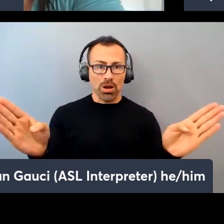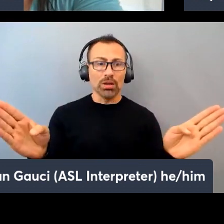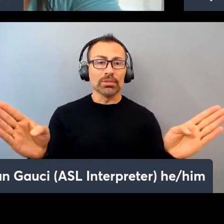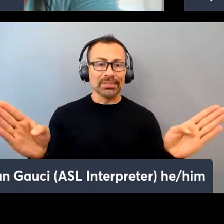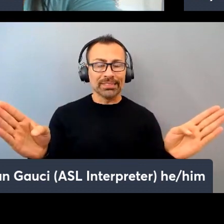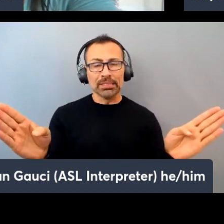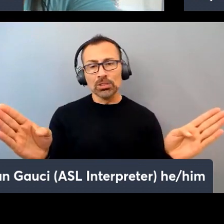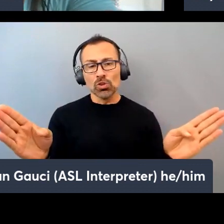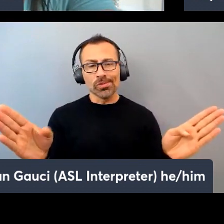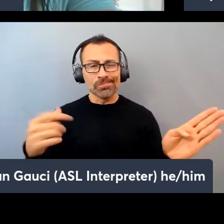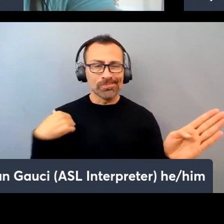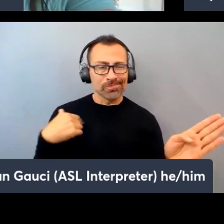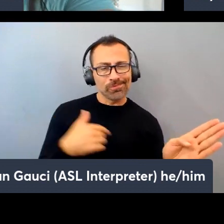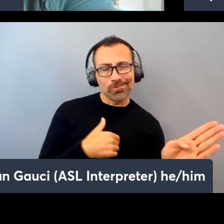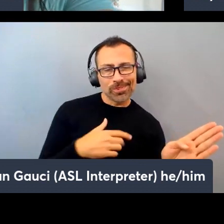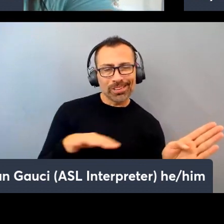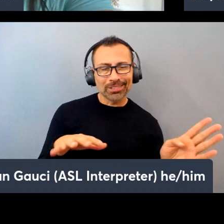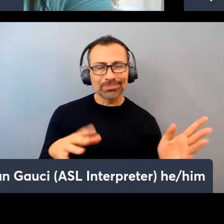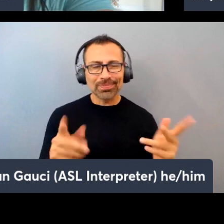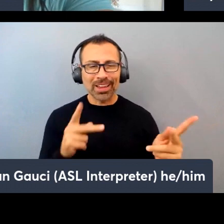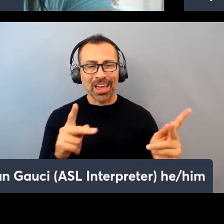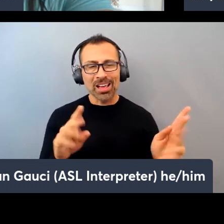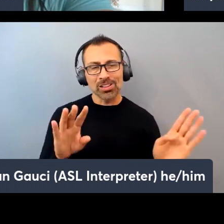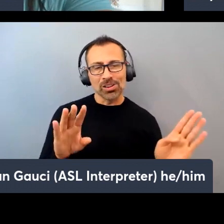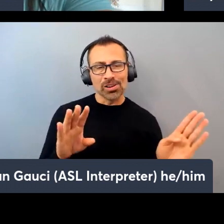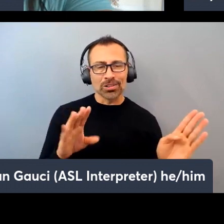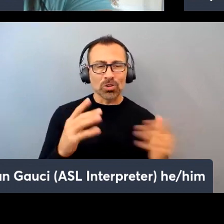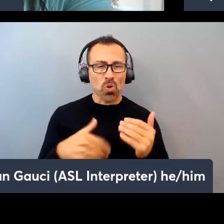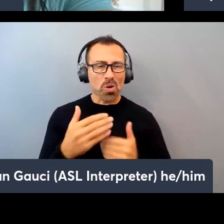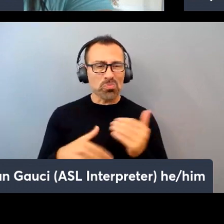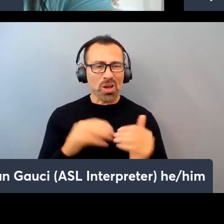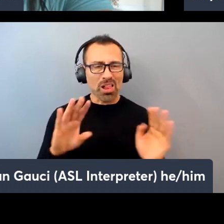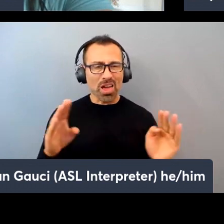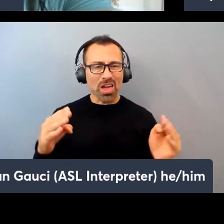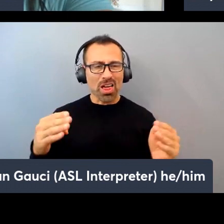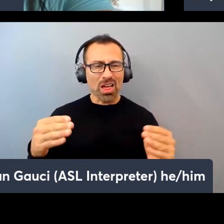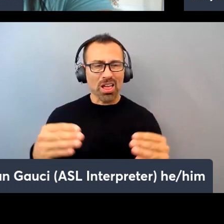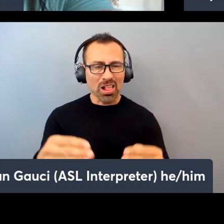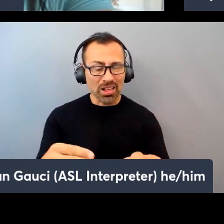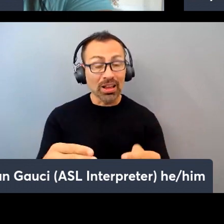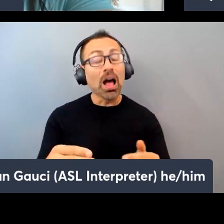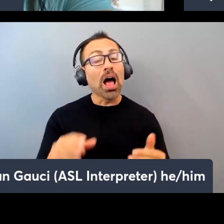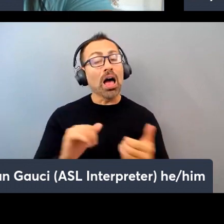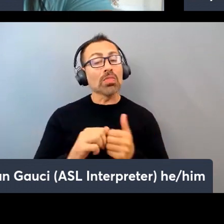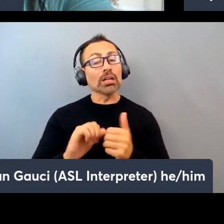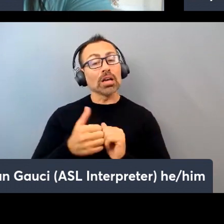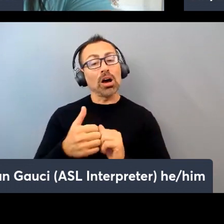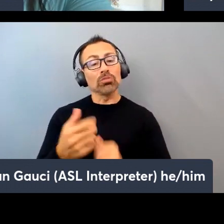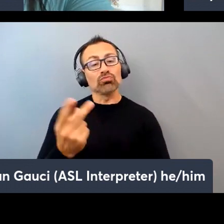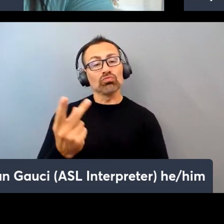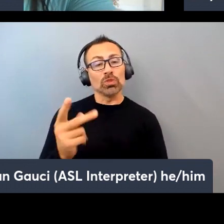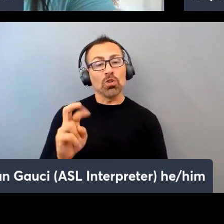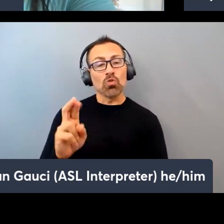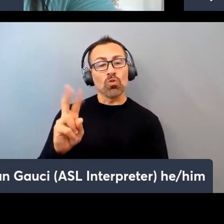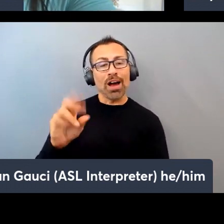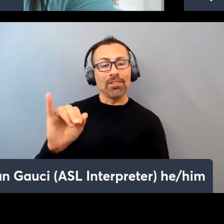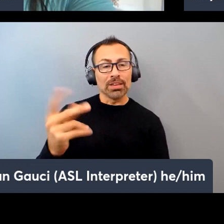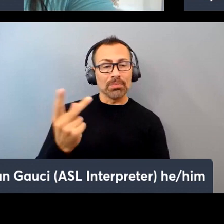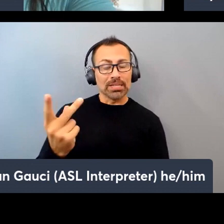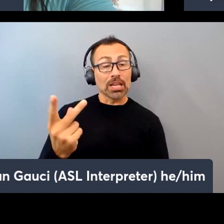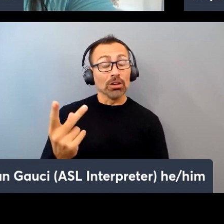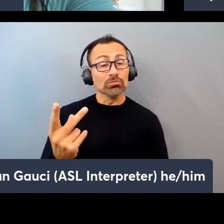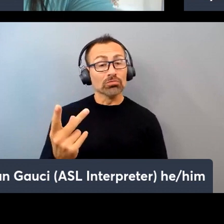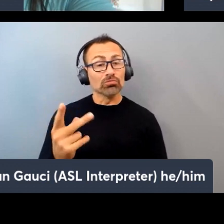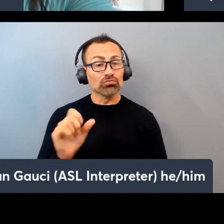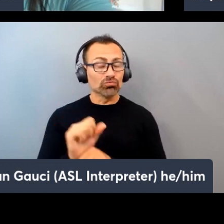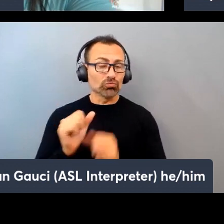kind of had to work through that process, and this is actually how Ravi and I started working together, because we communicated with the